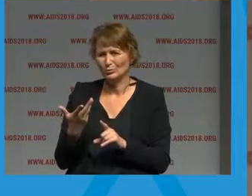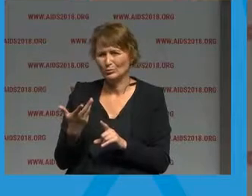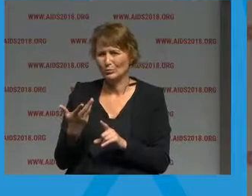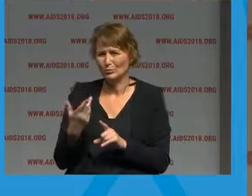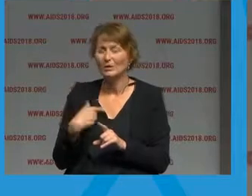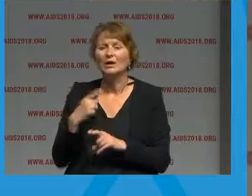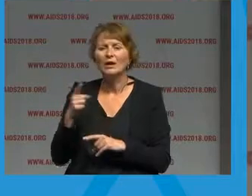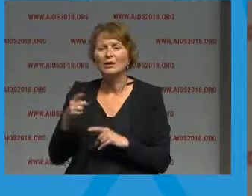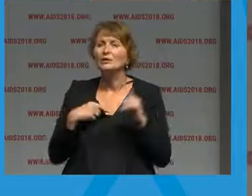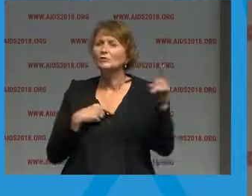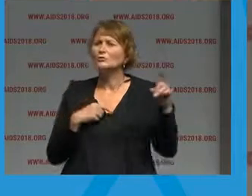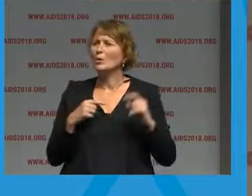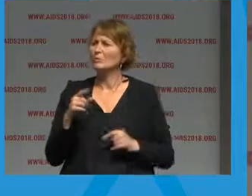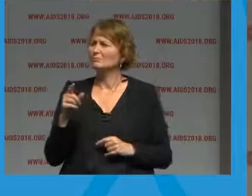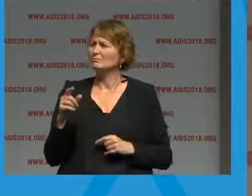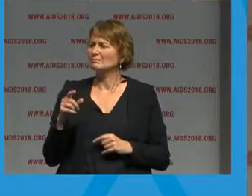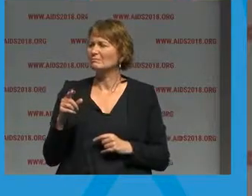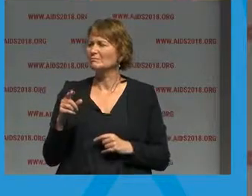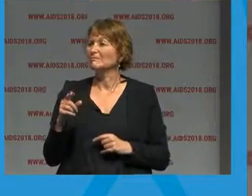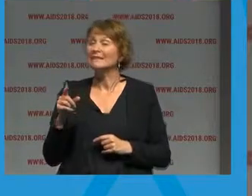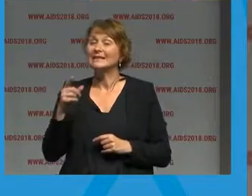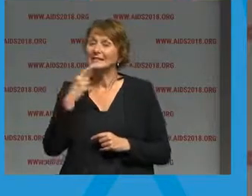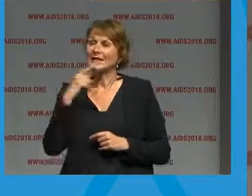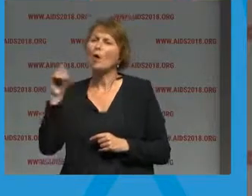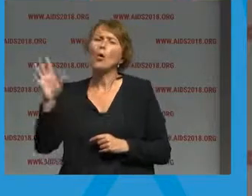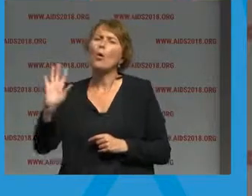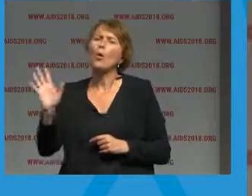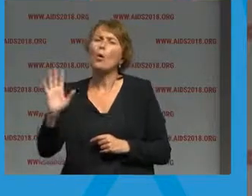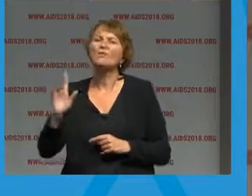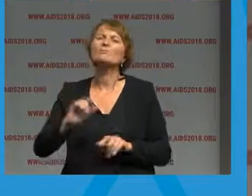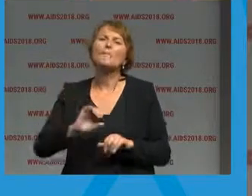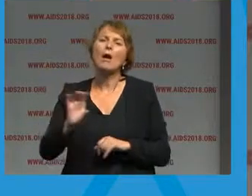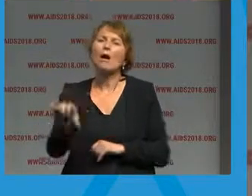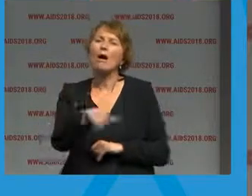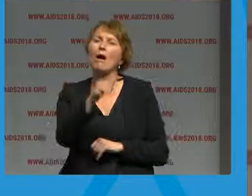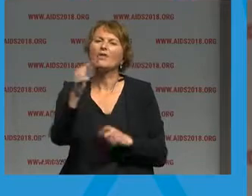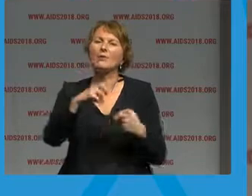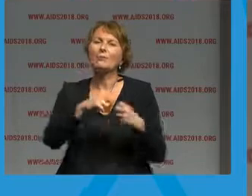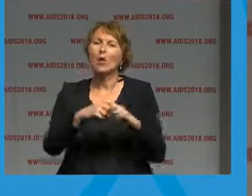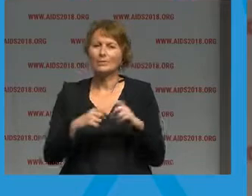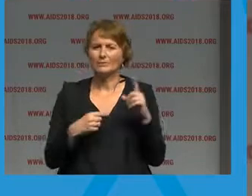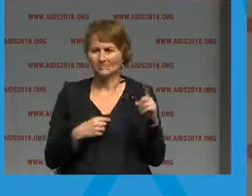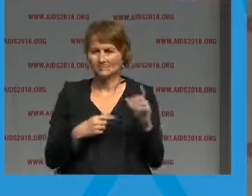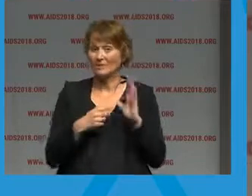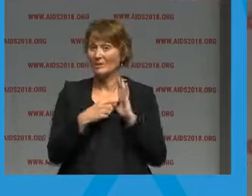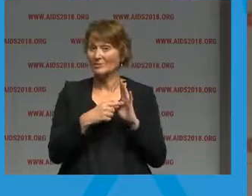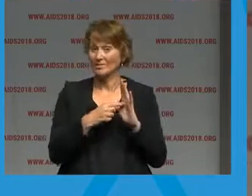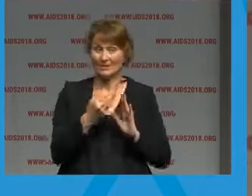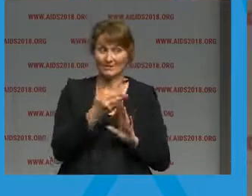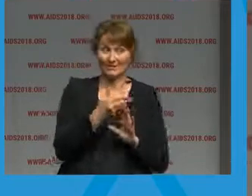this is a different problem than having Jesse Helms